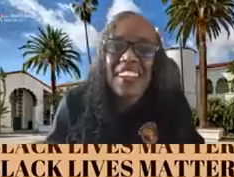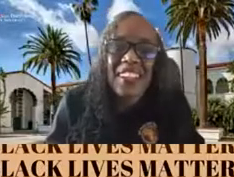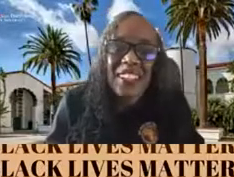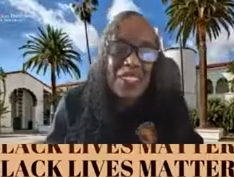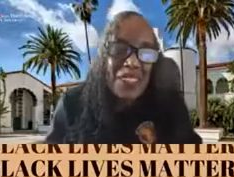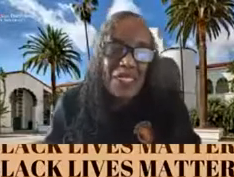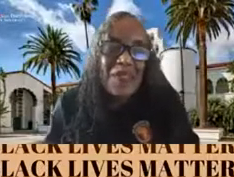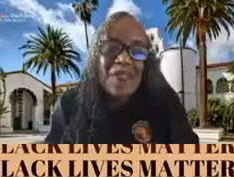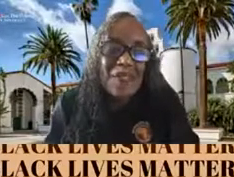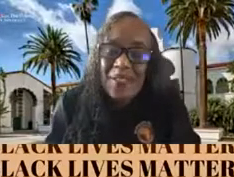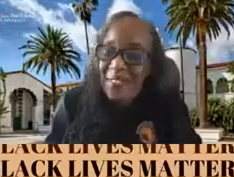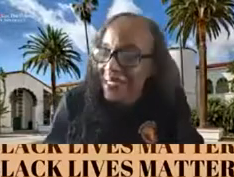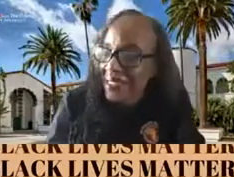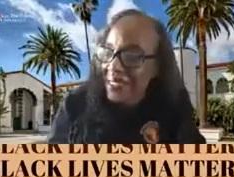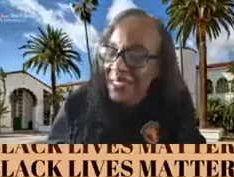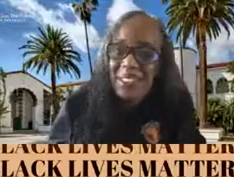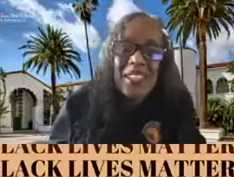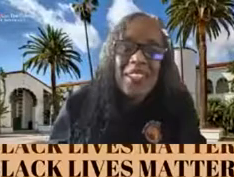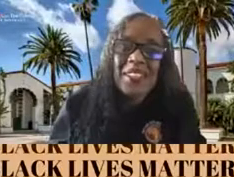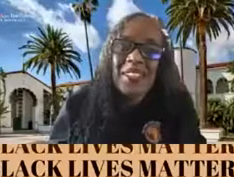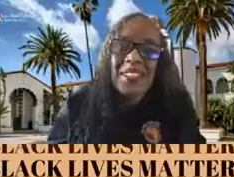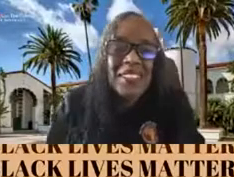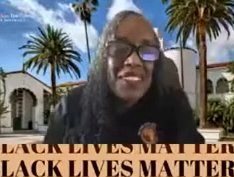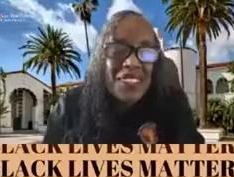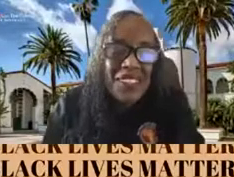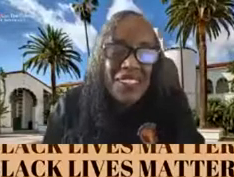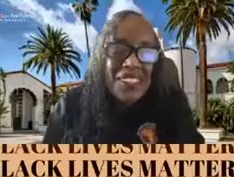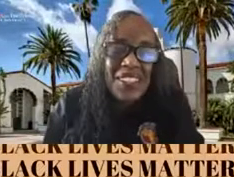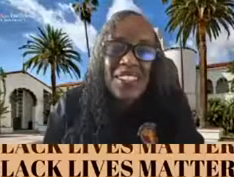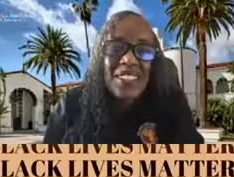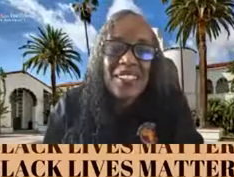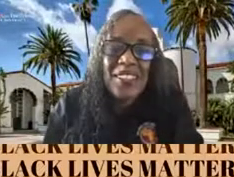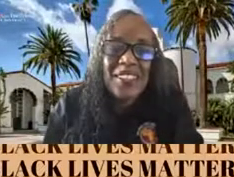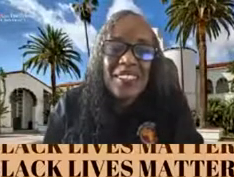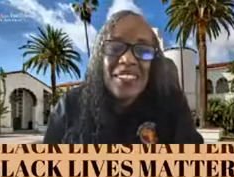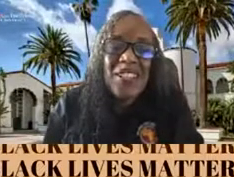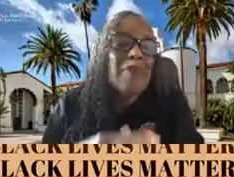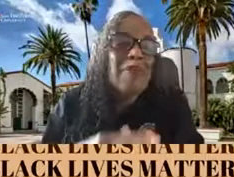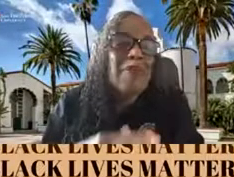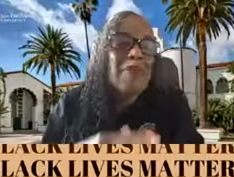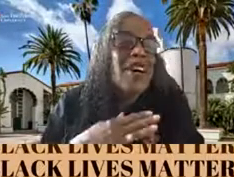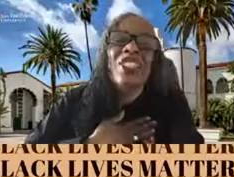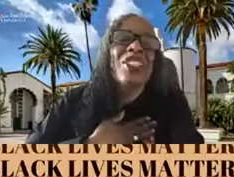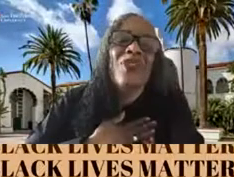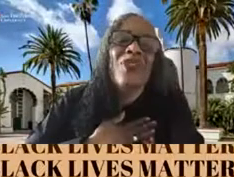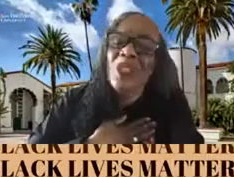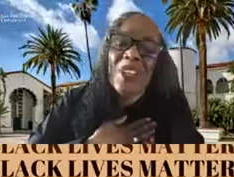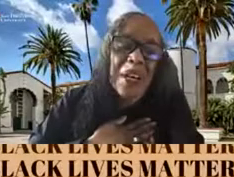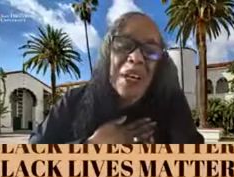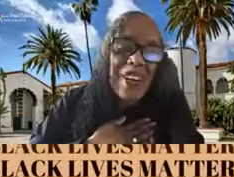But thank you all again. Dr. Reddick, do you have any final remarks before we head into our keynote? No, my heart is